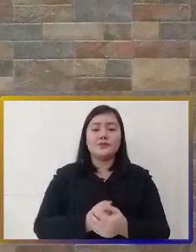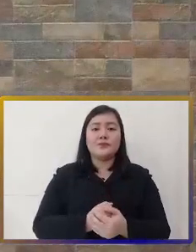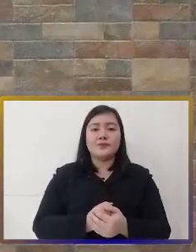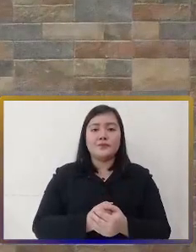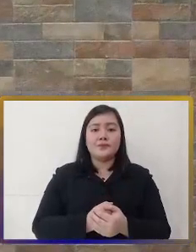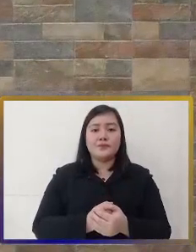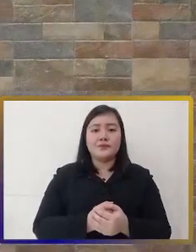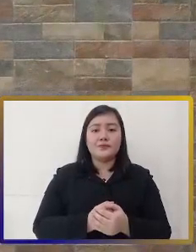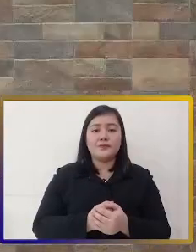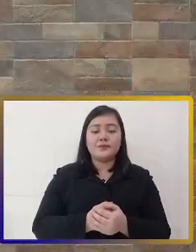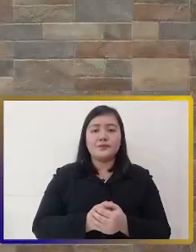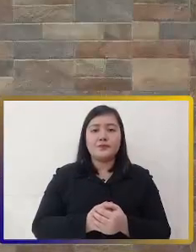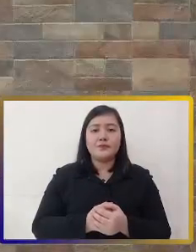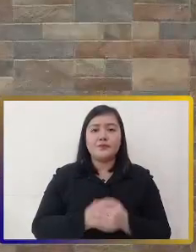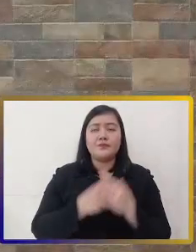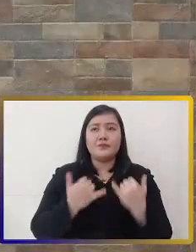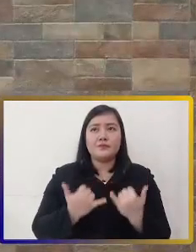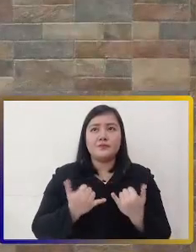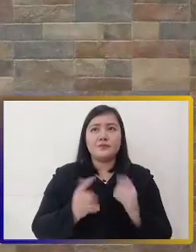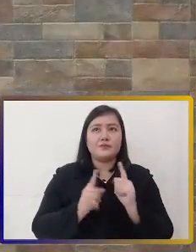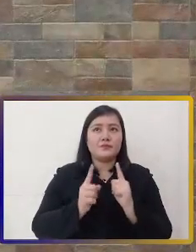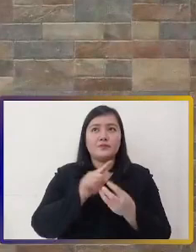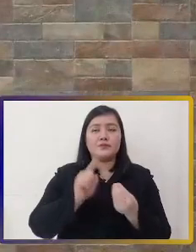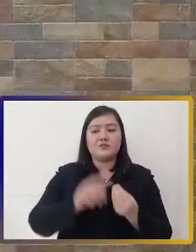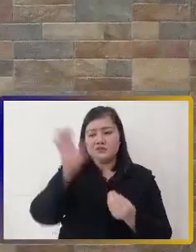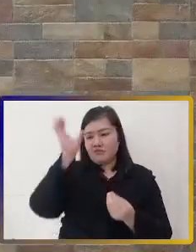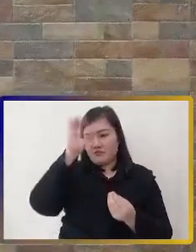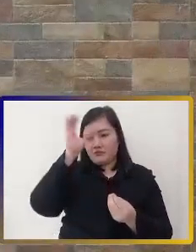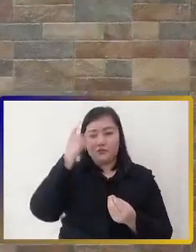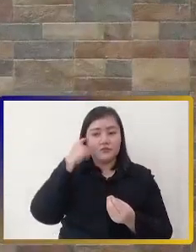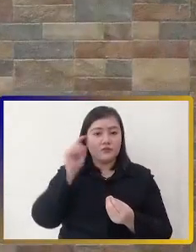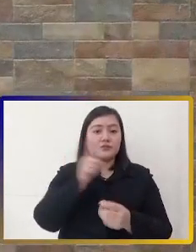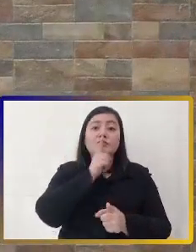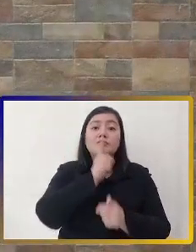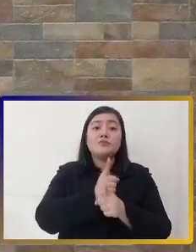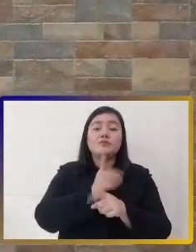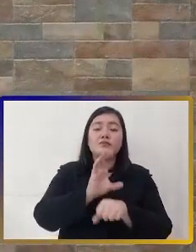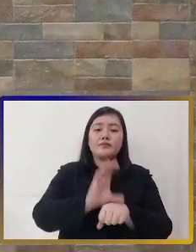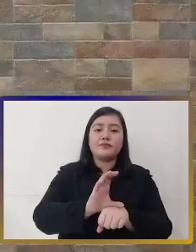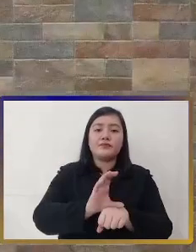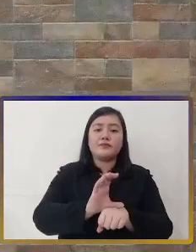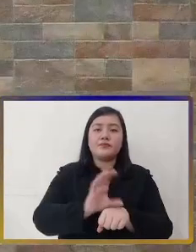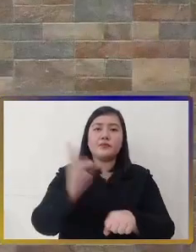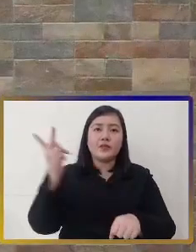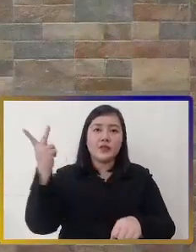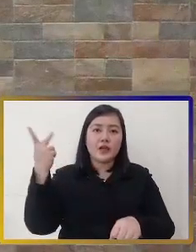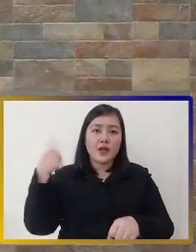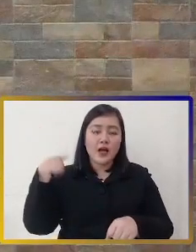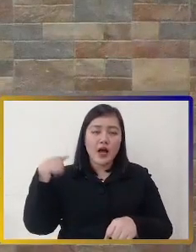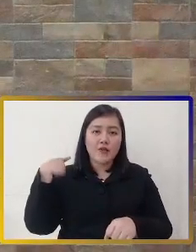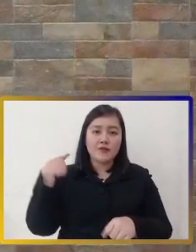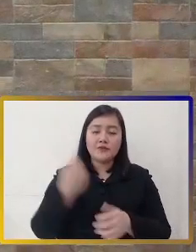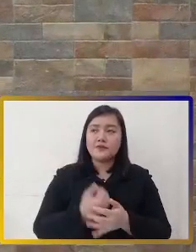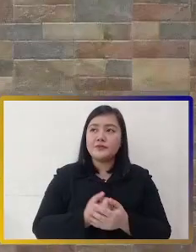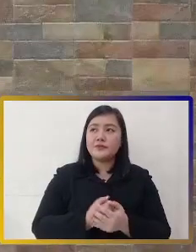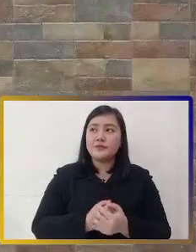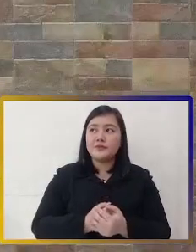as the search for the true church is concerned, mga kapatid, meron tayong mga